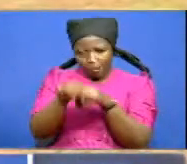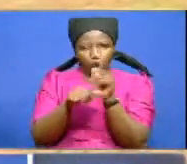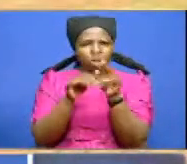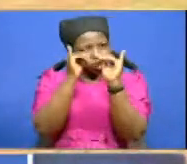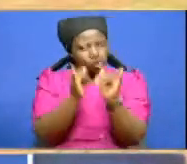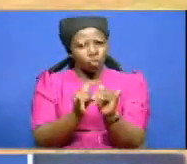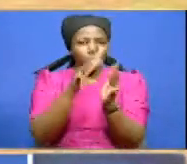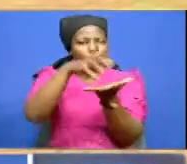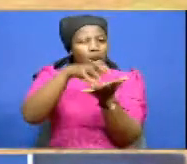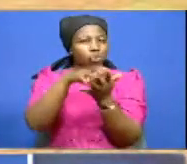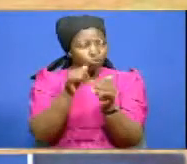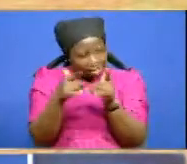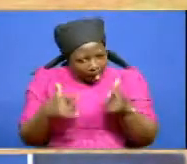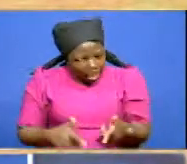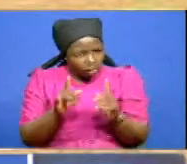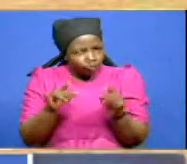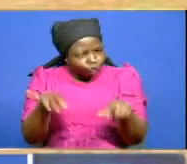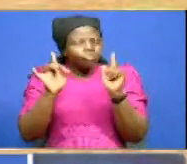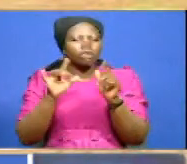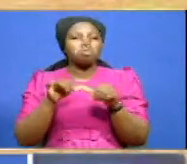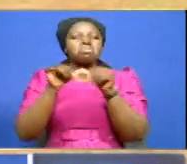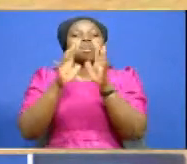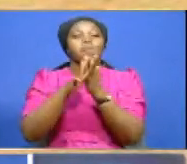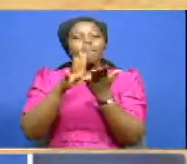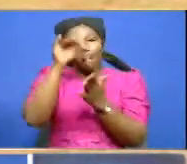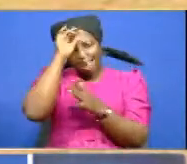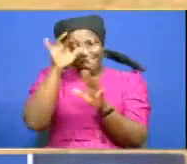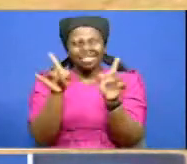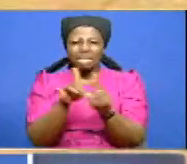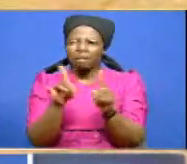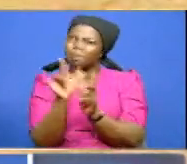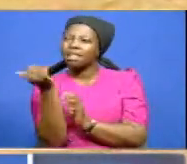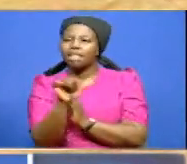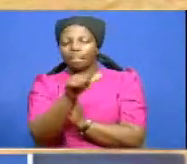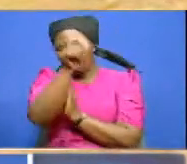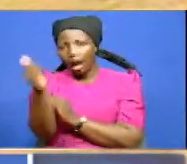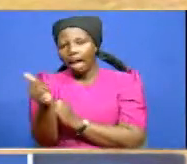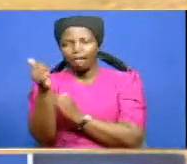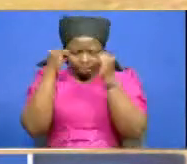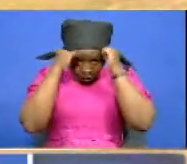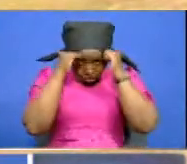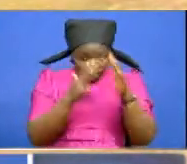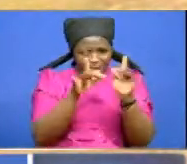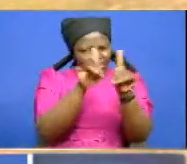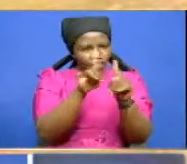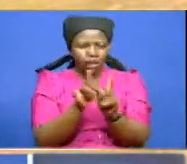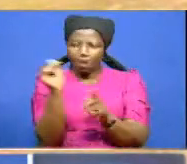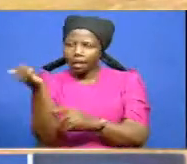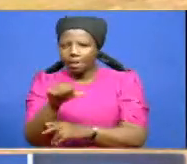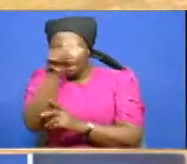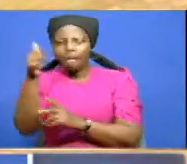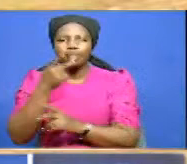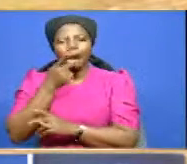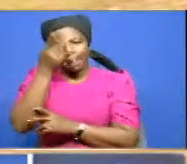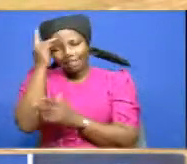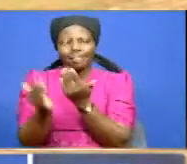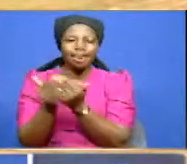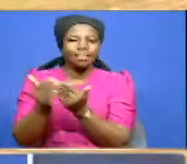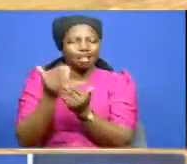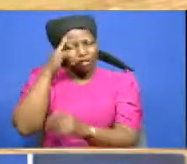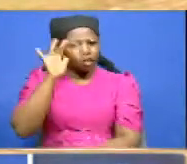which will allow them continue with learning just like any other pupil and any other parent taking care of